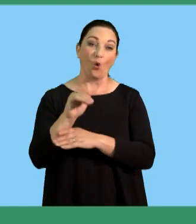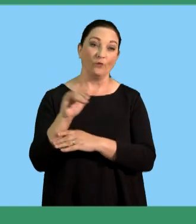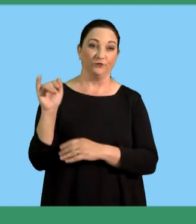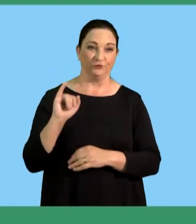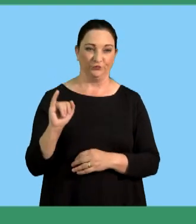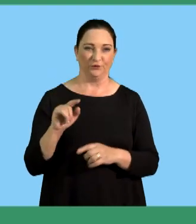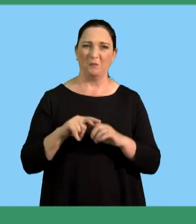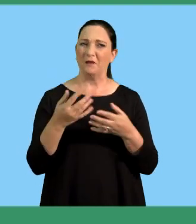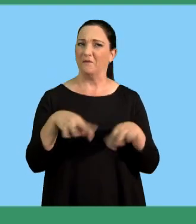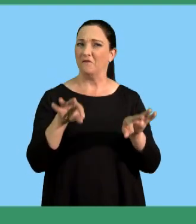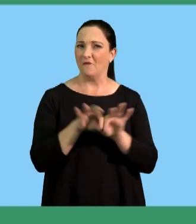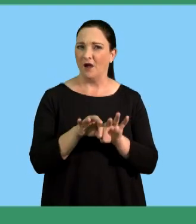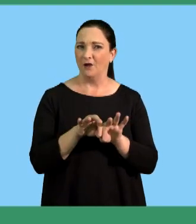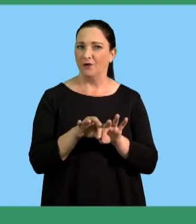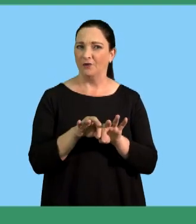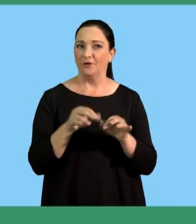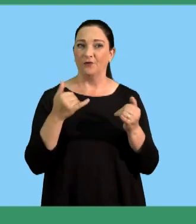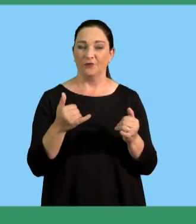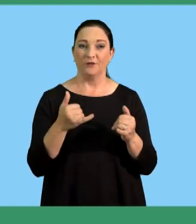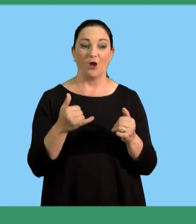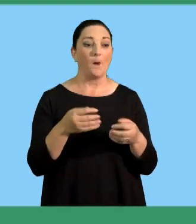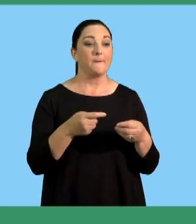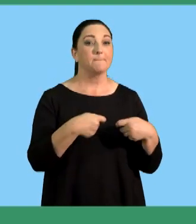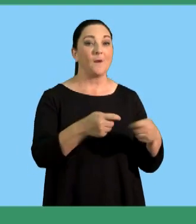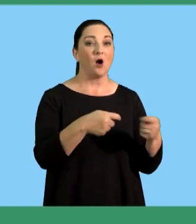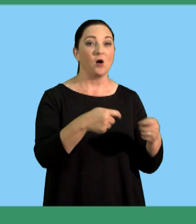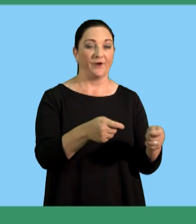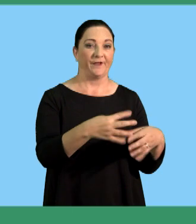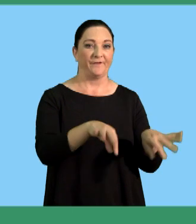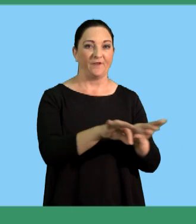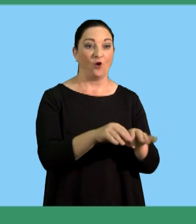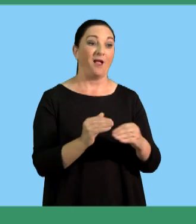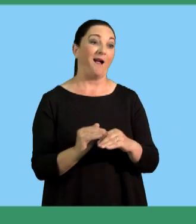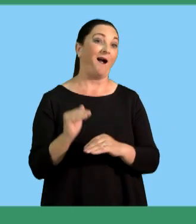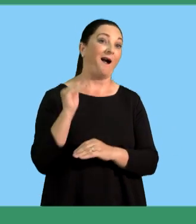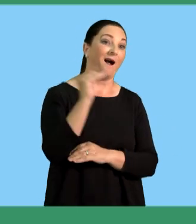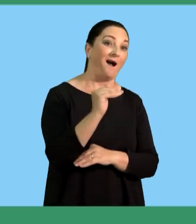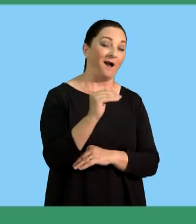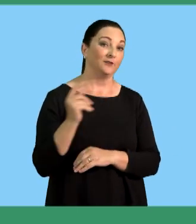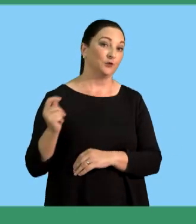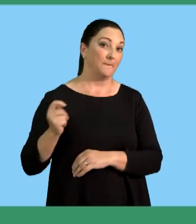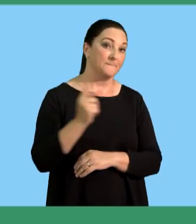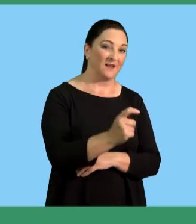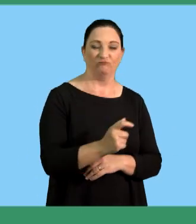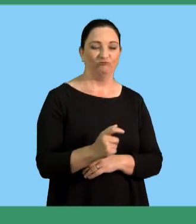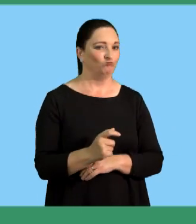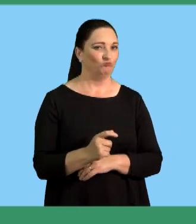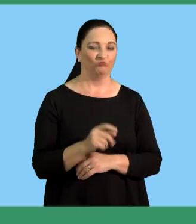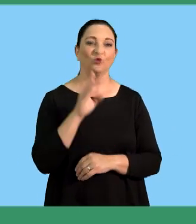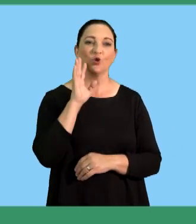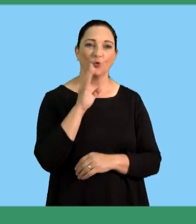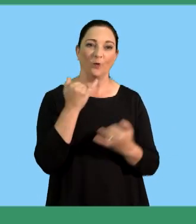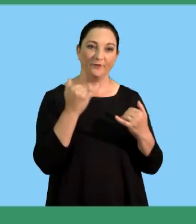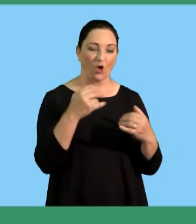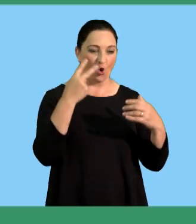then the reinstatement value will not be higher than the market value of the loss. So this is the situation. The